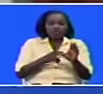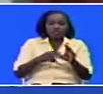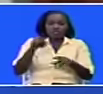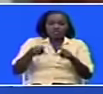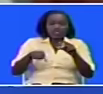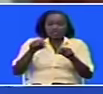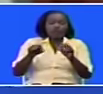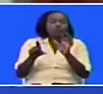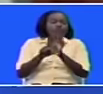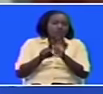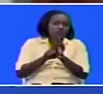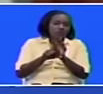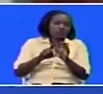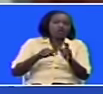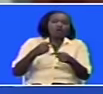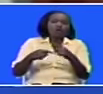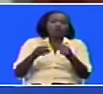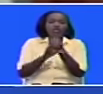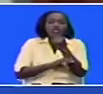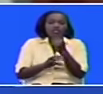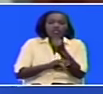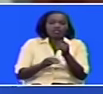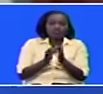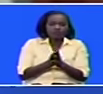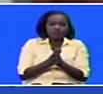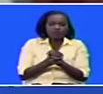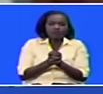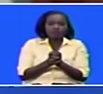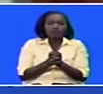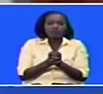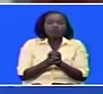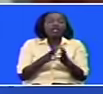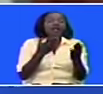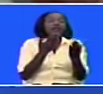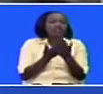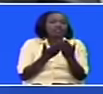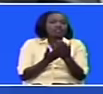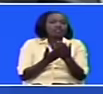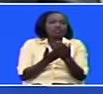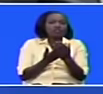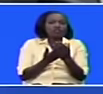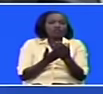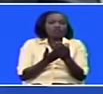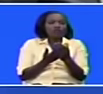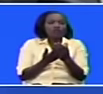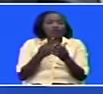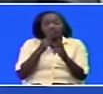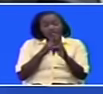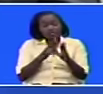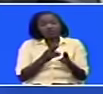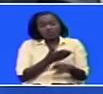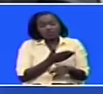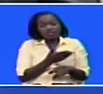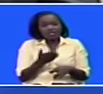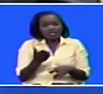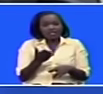the lawmaking process of the country as per the Constitution. Akisa. Thank you very much, Patrick, for that. That's our senior parliamentary reporter, Patrick